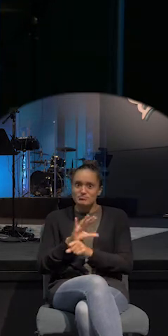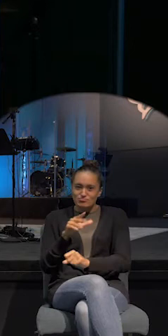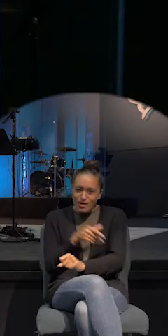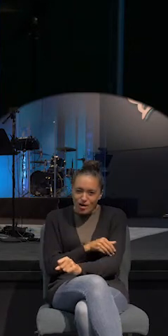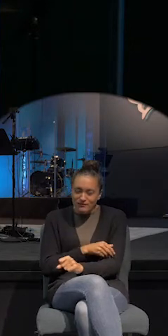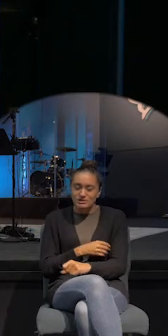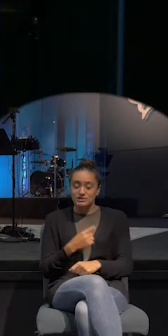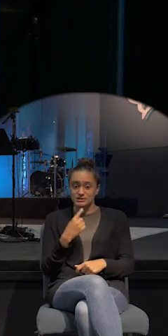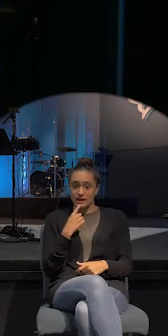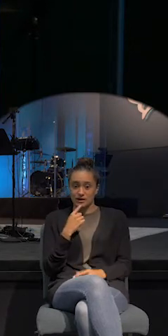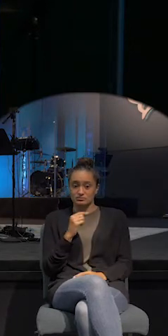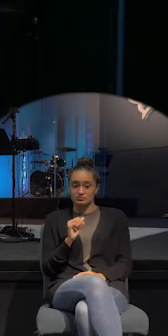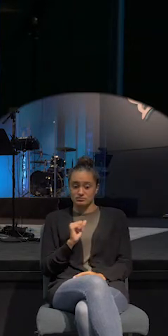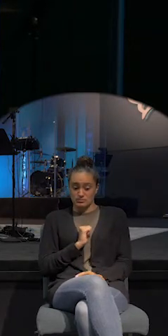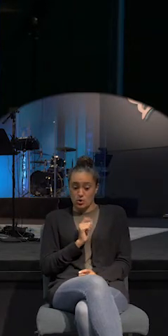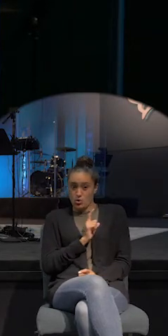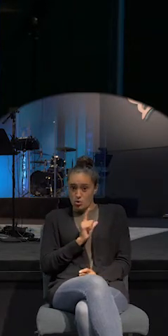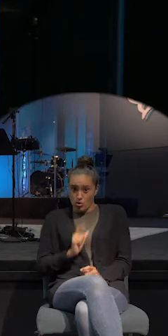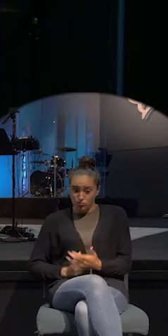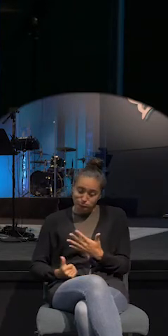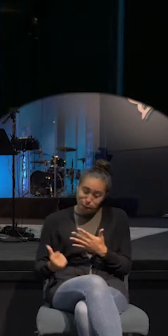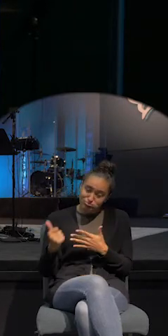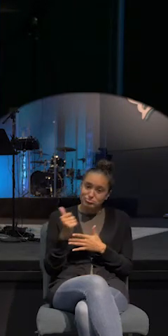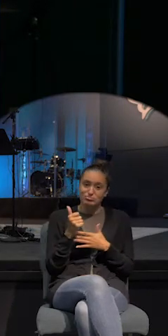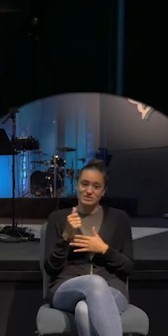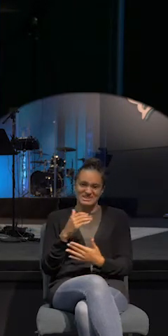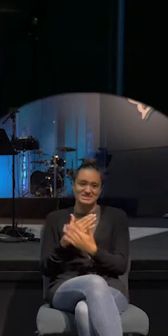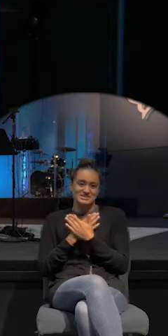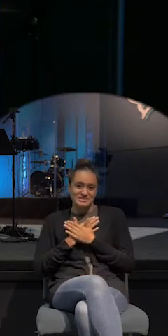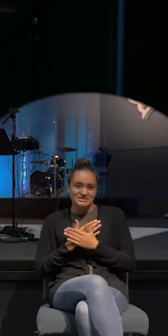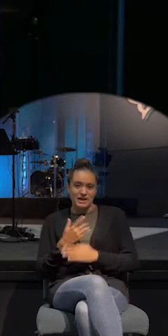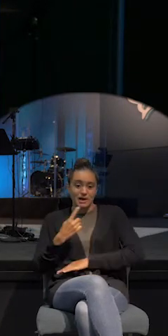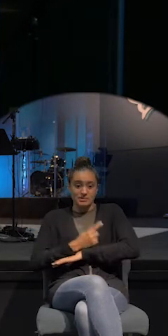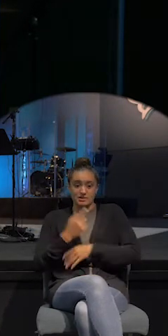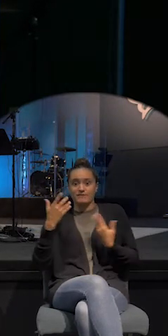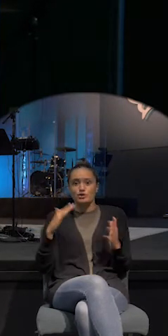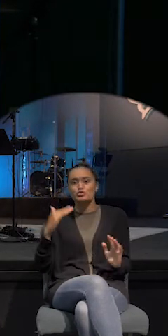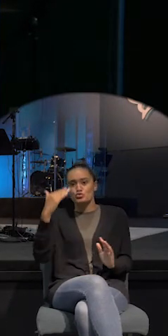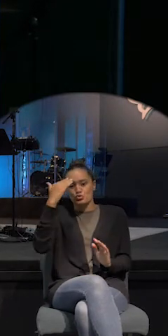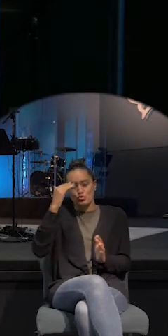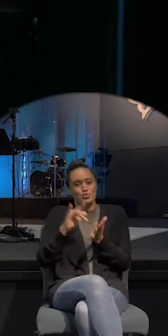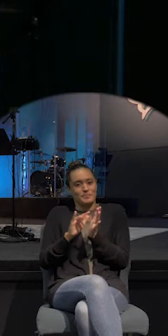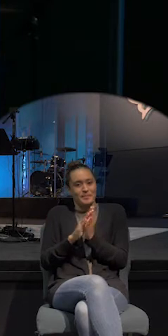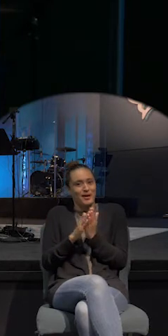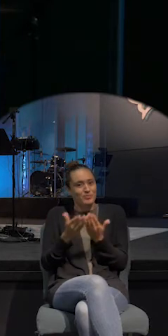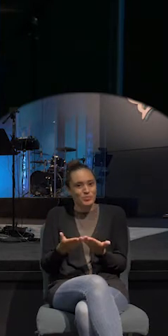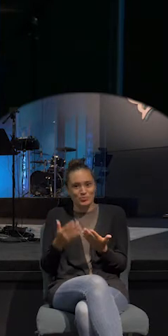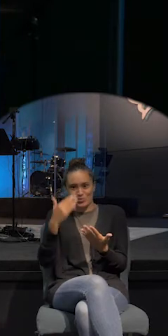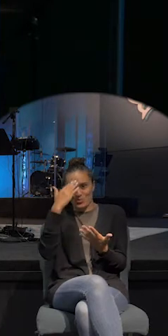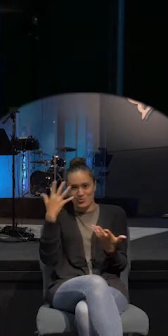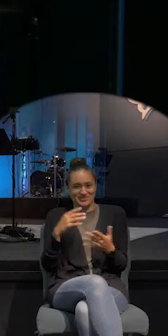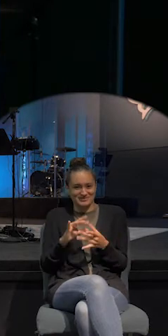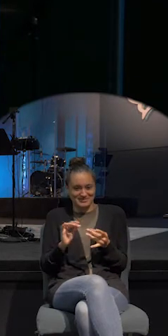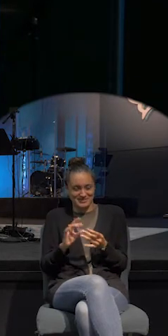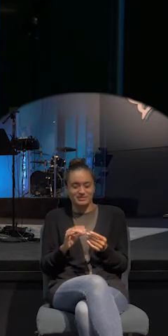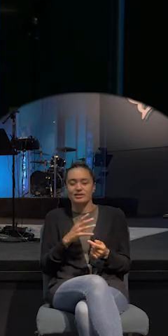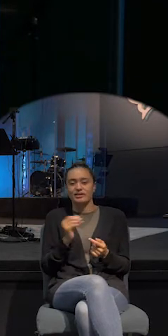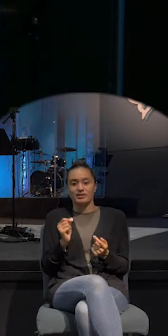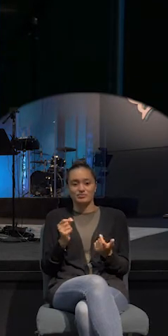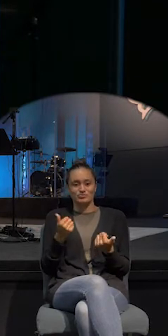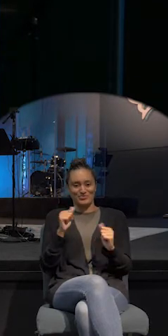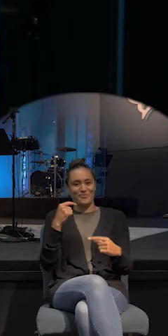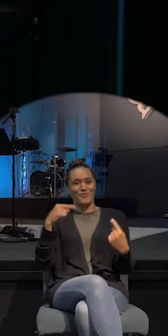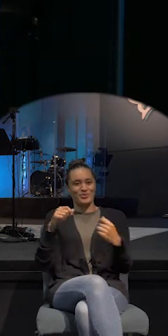He's saying that he is the Lord of the Sabbath. He knew the scriptures, and they were arguing with the one who's the center of them, because